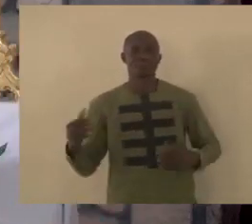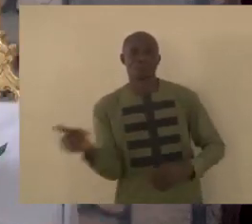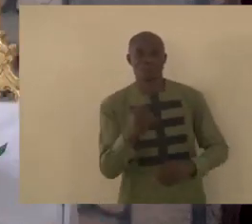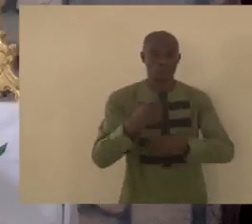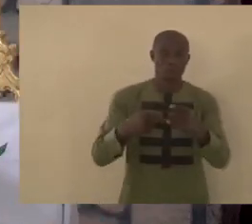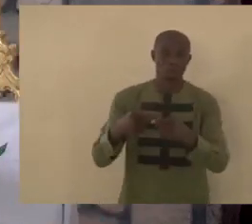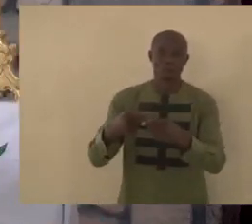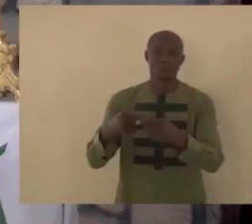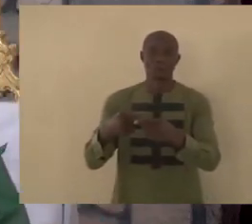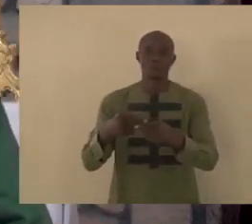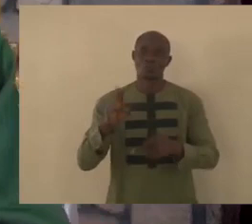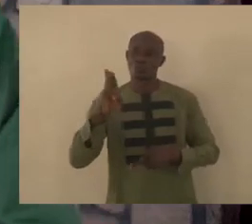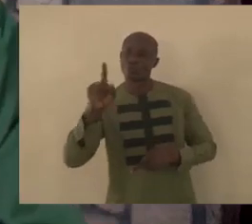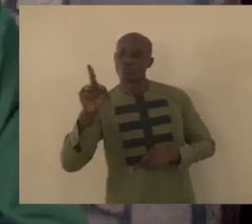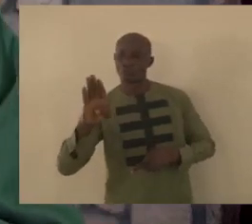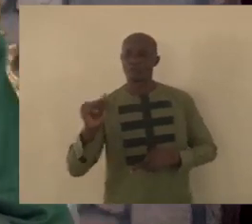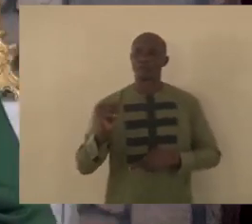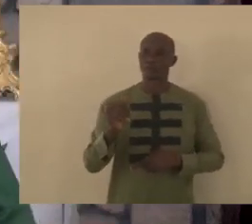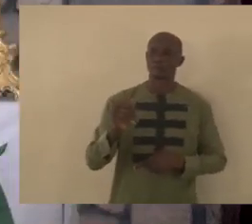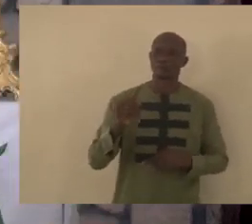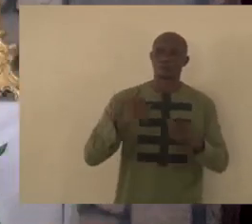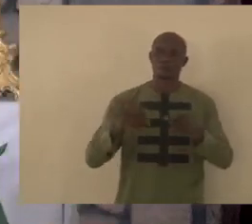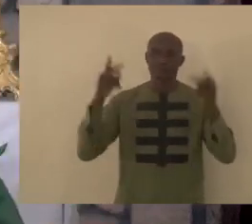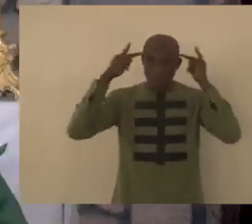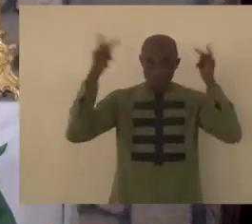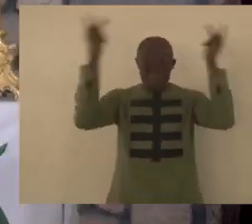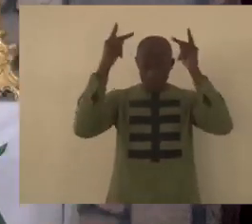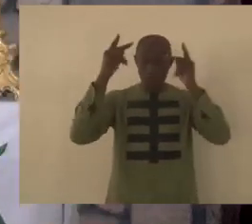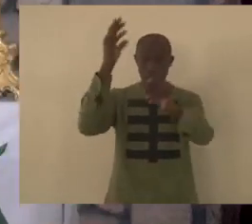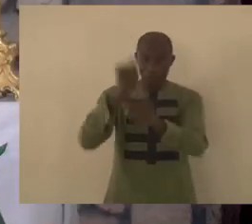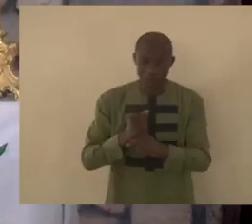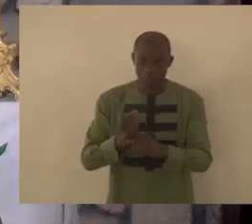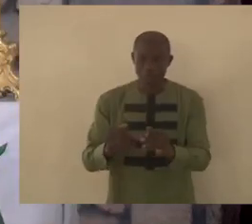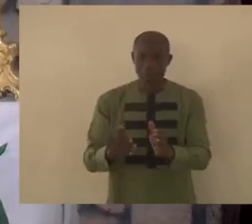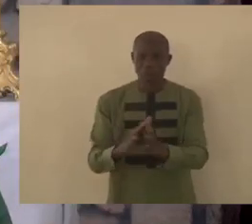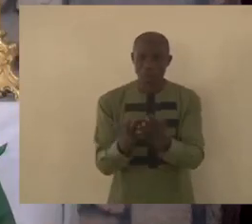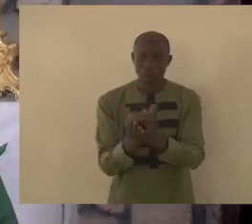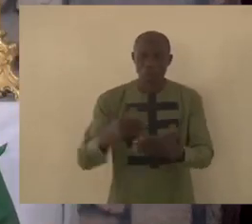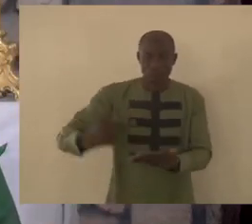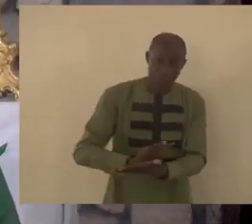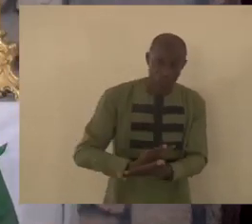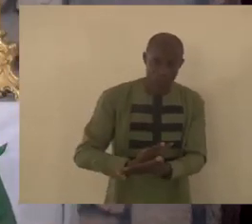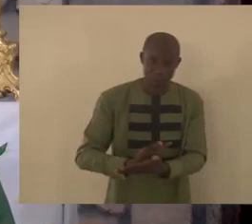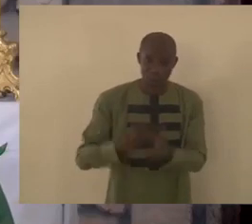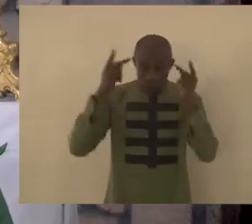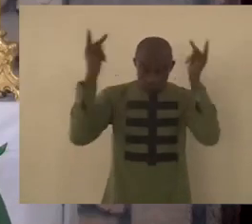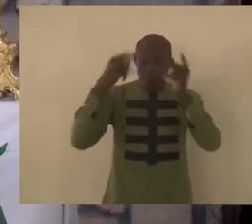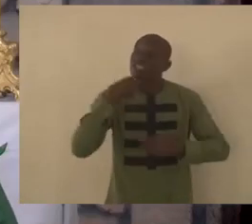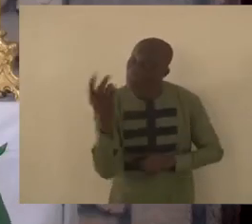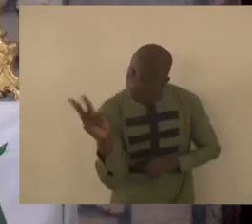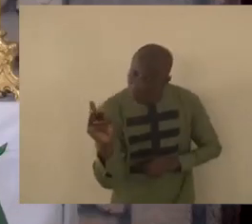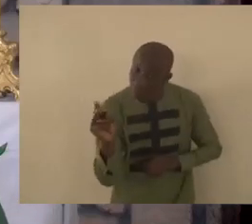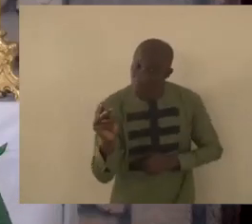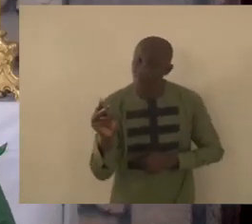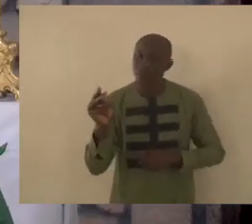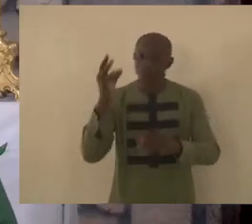dematic, they go in the one by one to the bishop to receive the book of the gospel. And the bishop tells